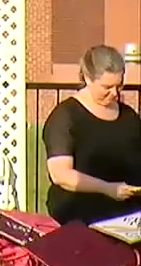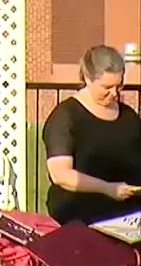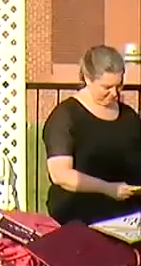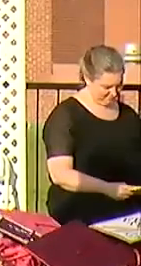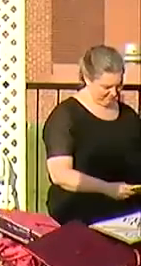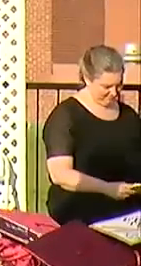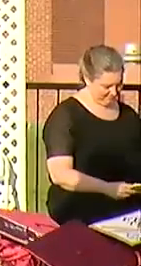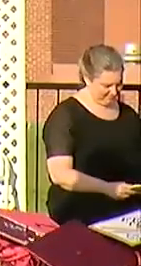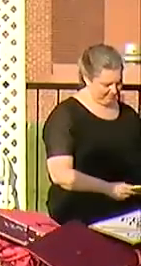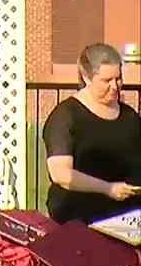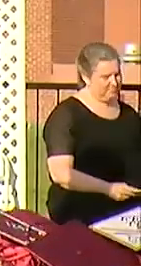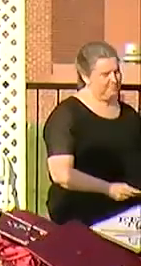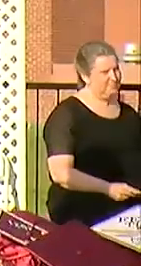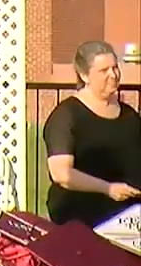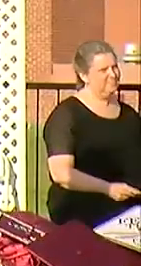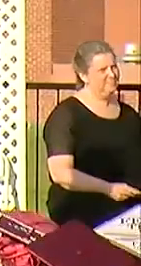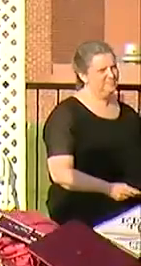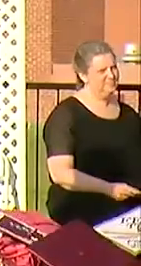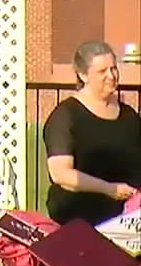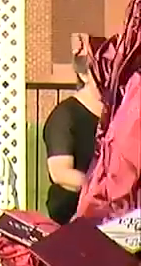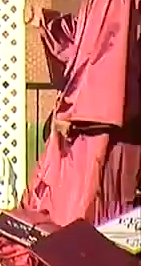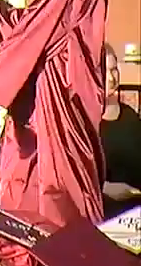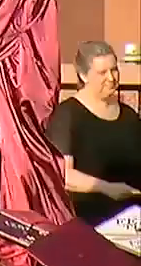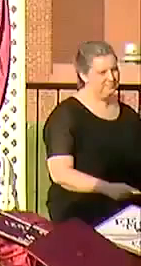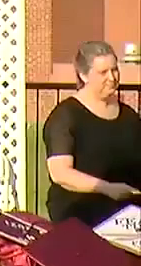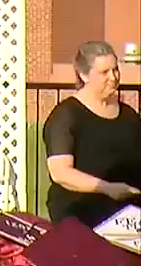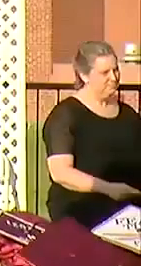Zachary R. Brewer.